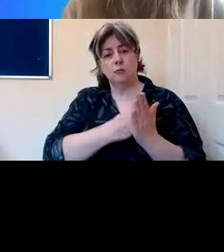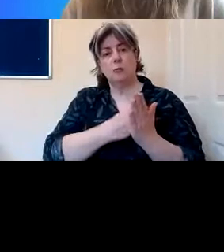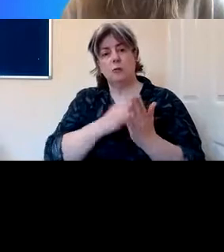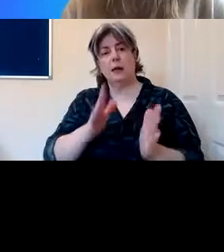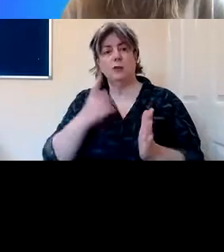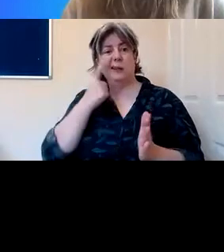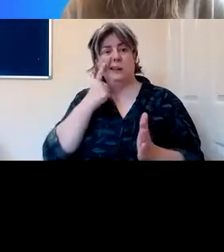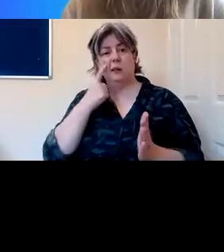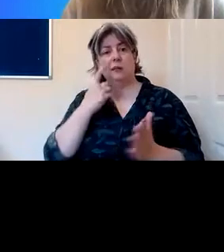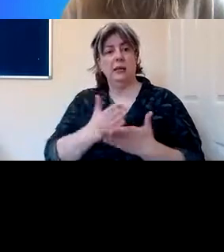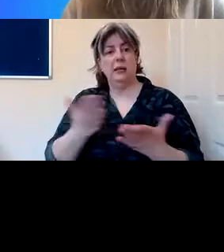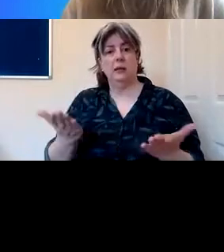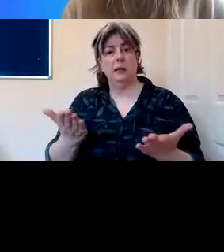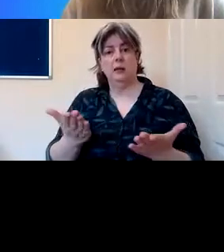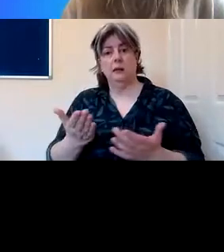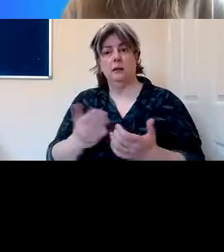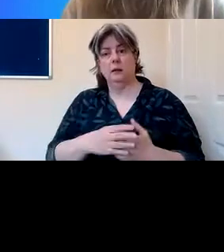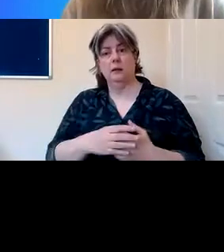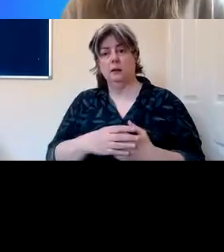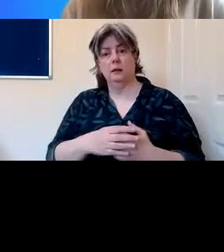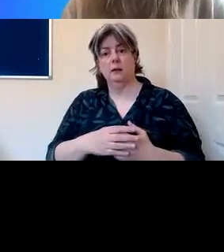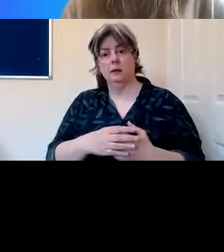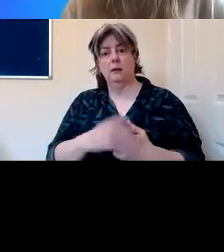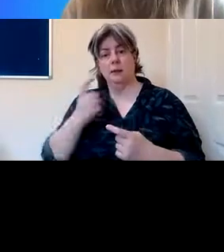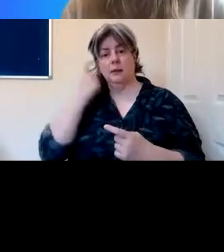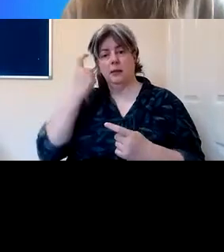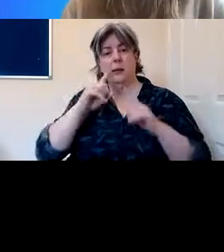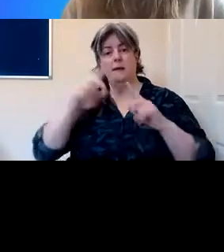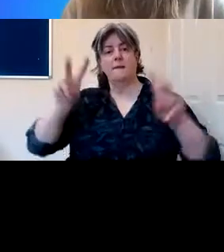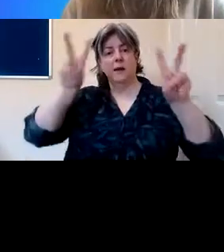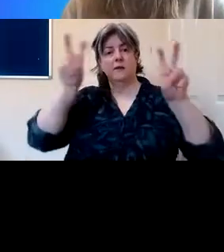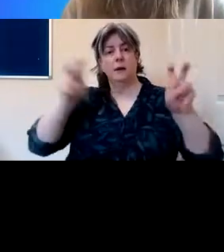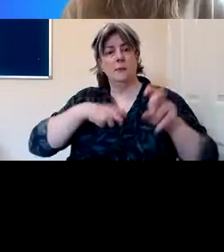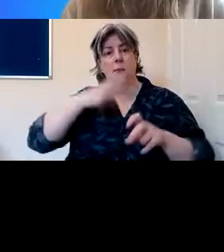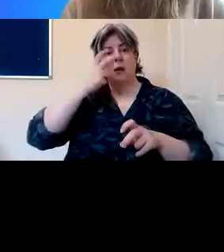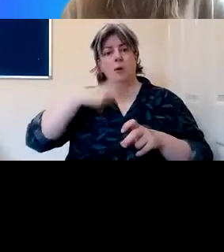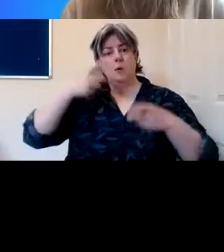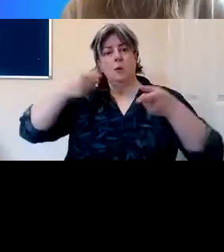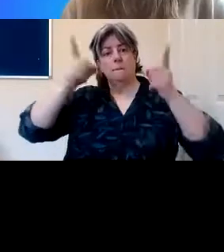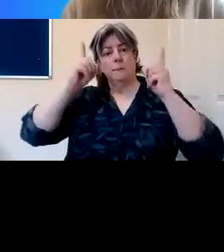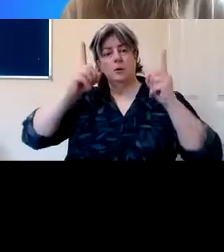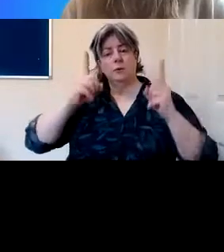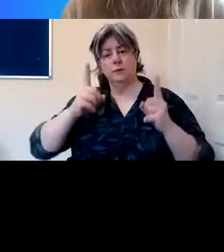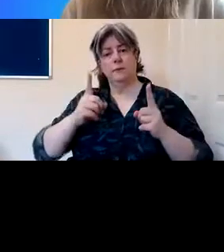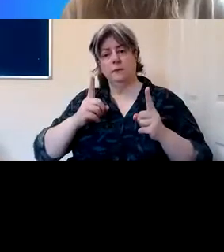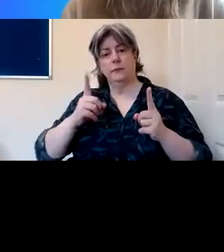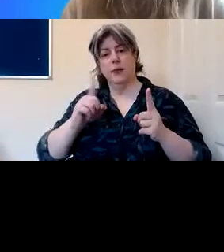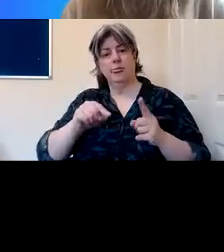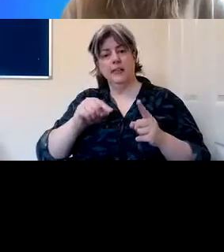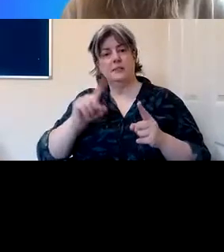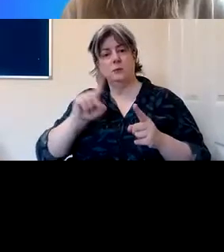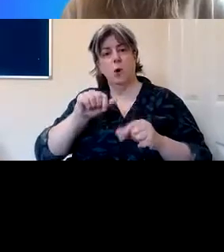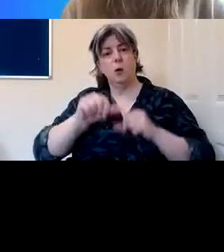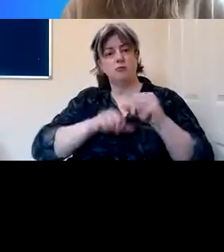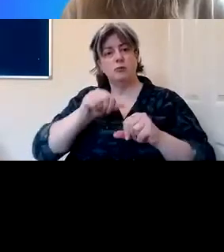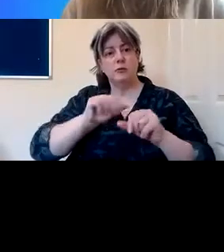it, really. And I think, as you know, thinking of the famous quote of my old boss, Rod Davis, this is a process, not an event. This is